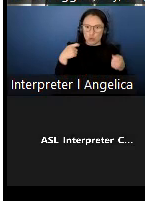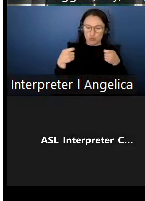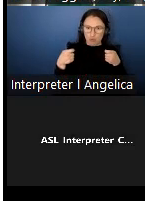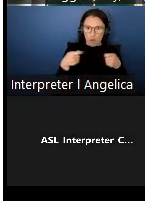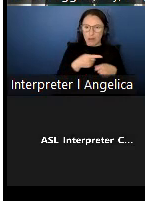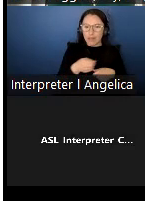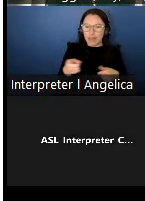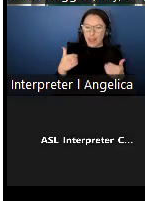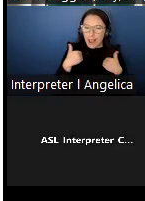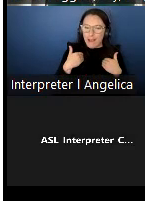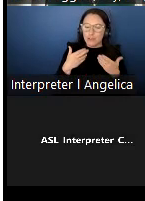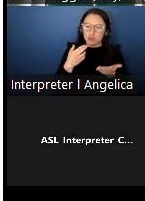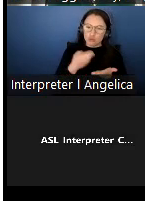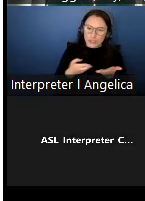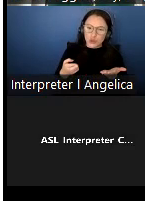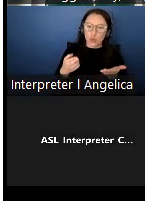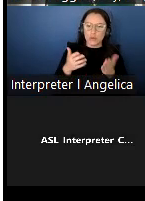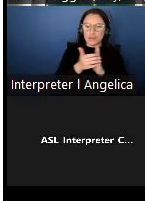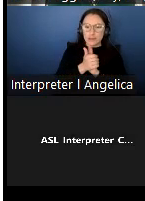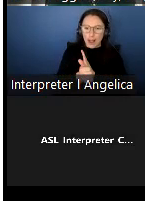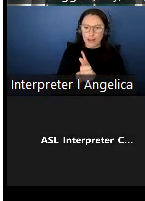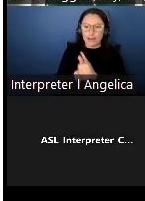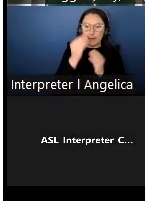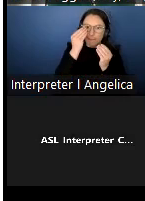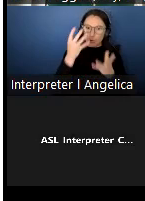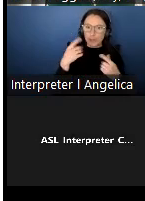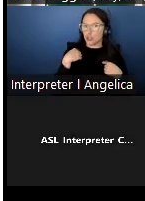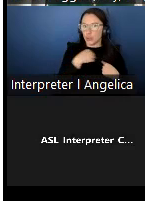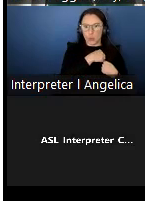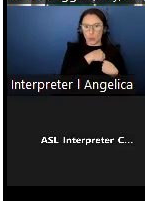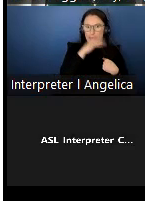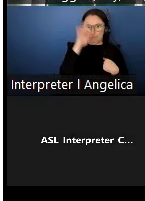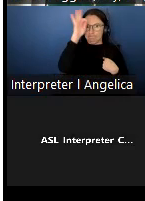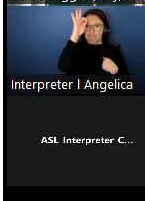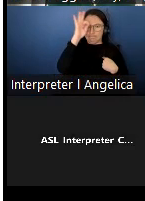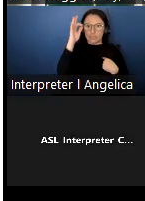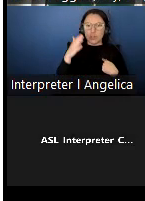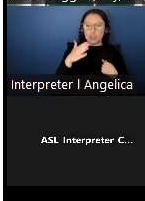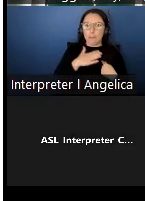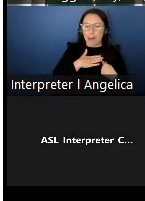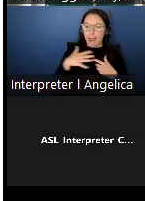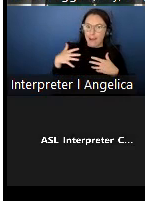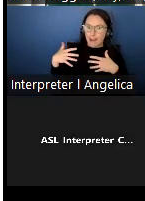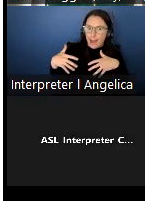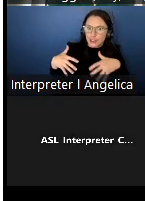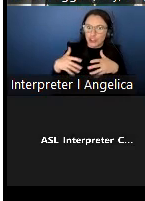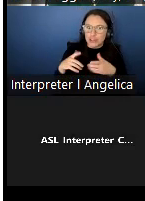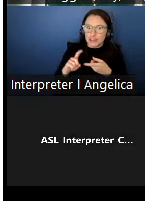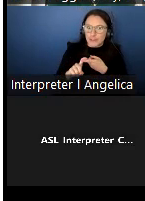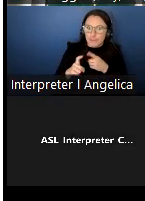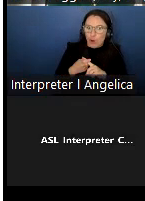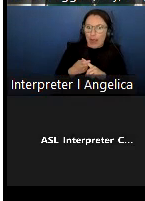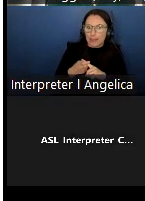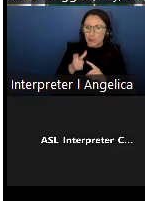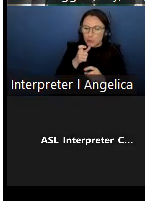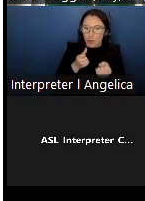have resources and talents and information that we don't. So, my very anxious advocate friends, rightfully so, were like,